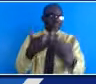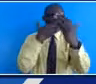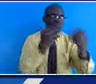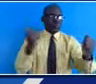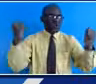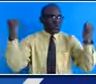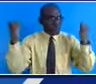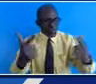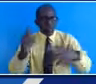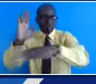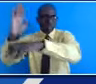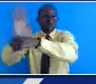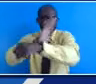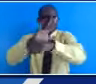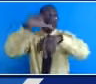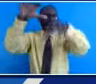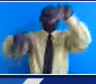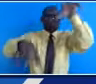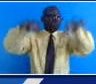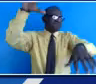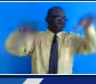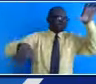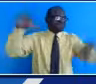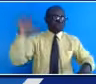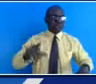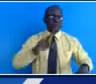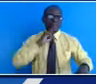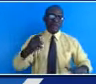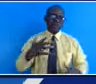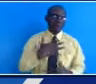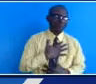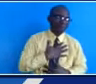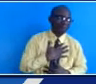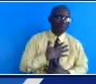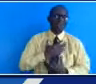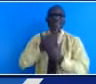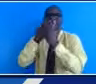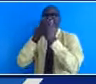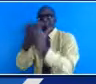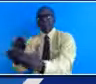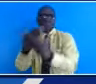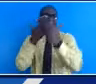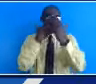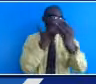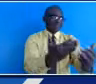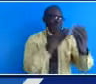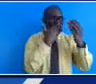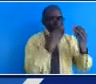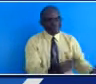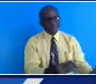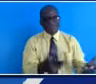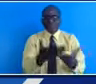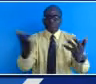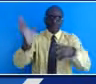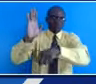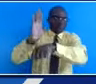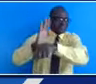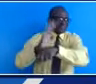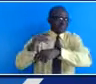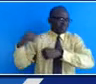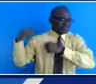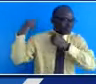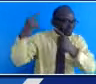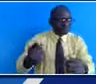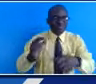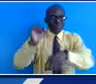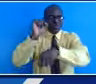best to make it through this hard time. And also the Chamber of Commerce is always outstanding. Our mayor, Gina,